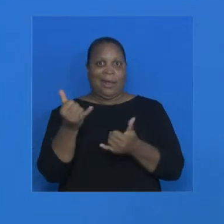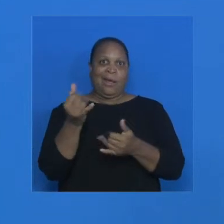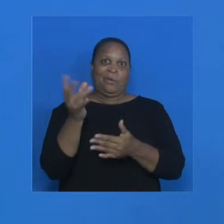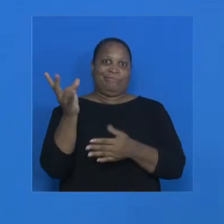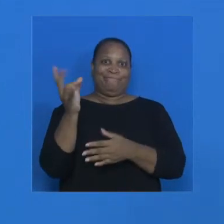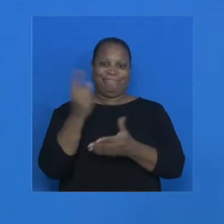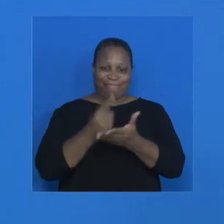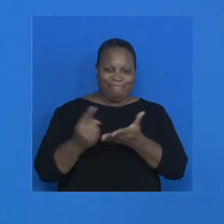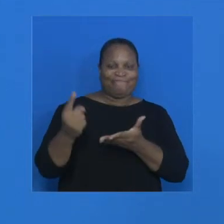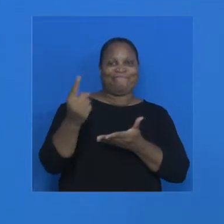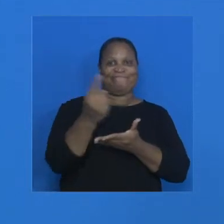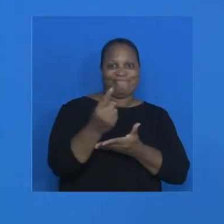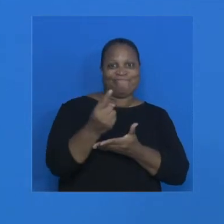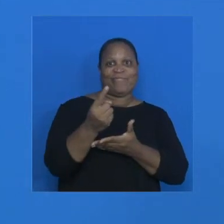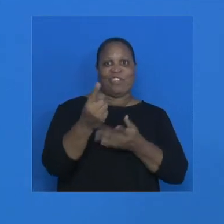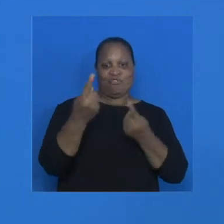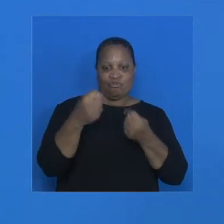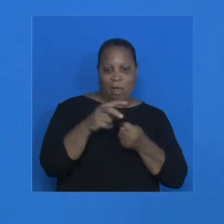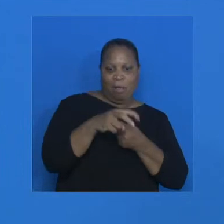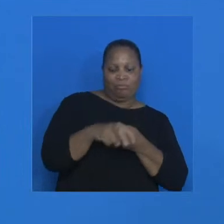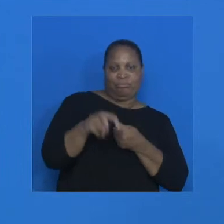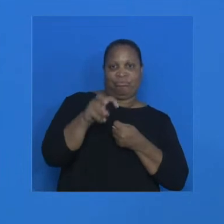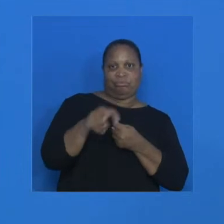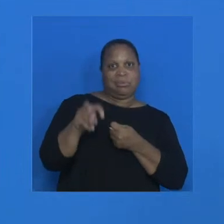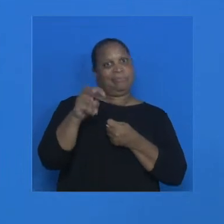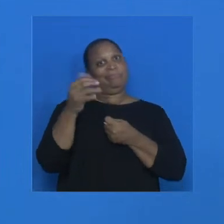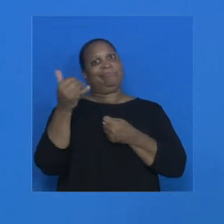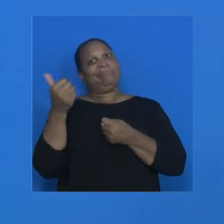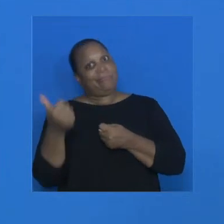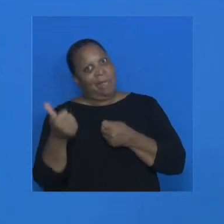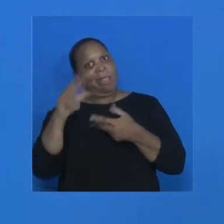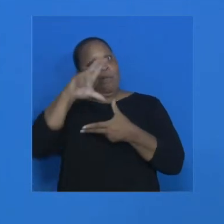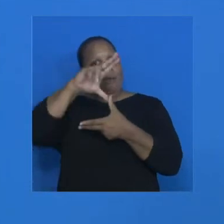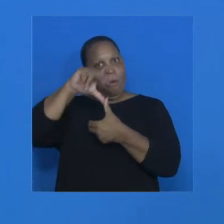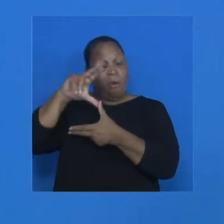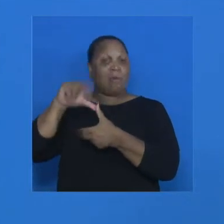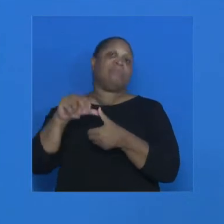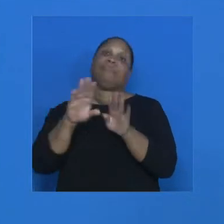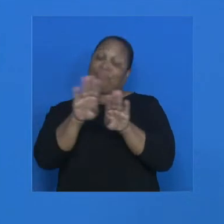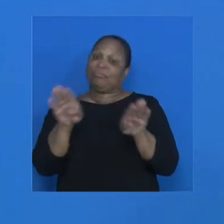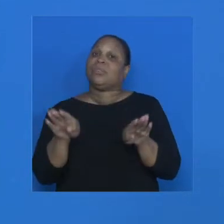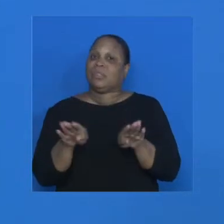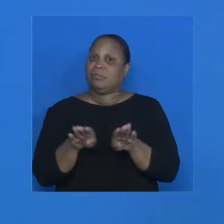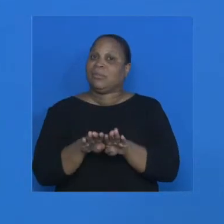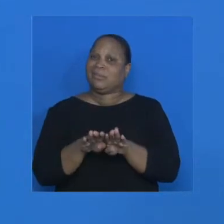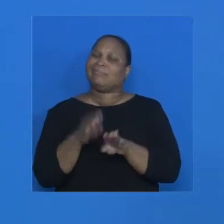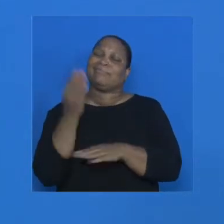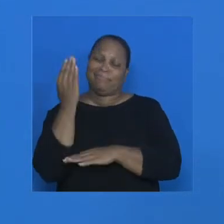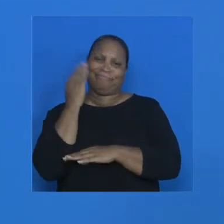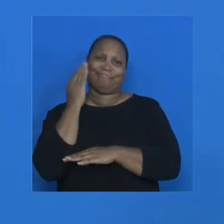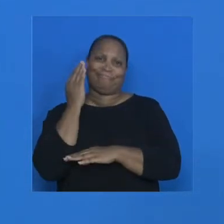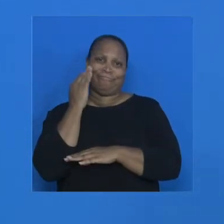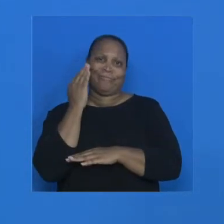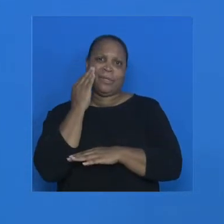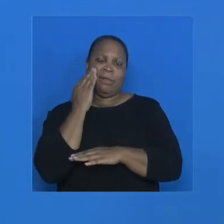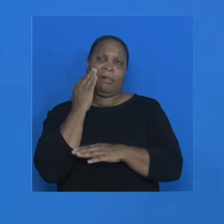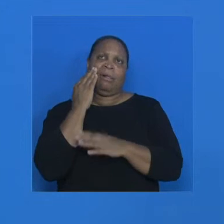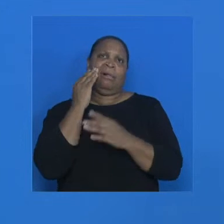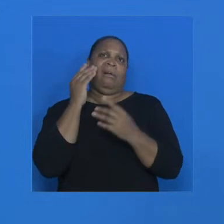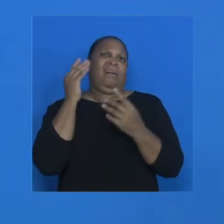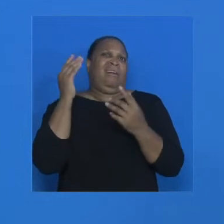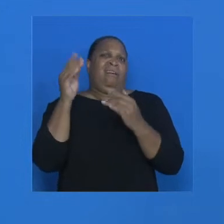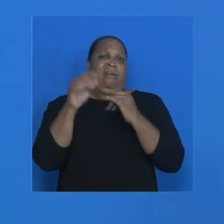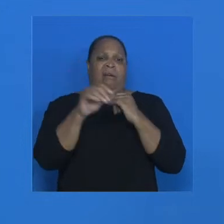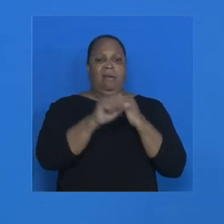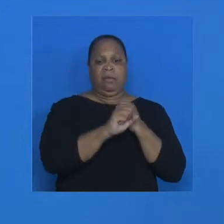later, preparing to navigate through another hurricane. Bermuda, I know that the thought of having to deal with